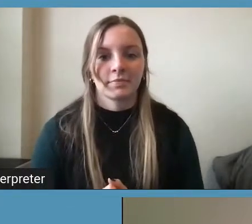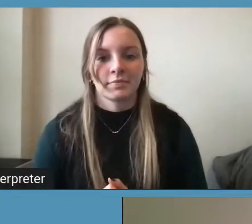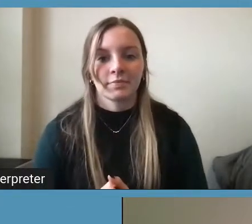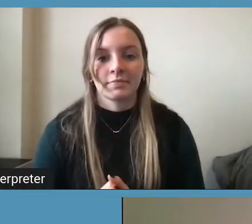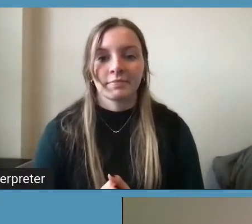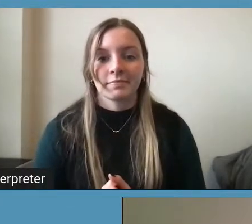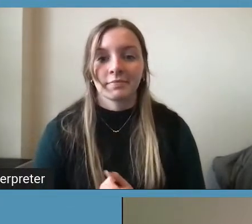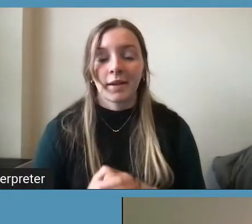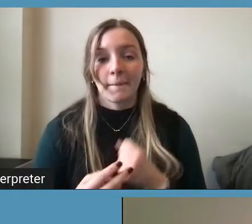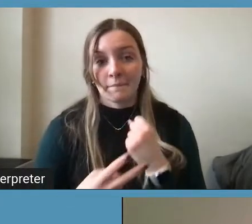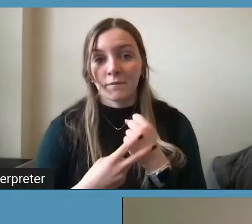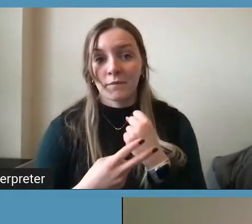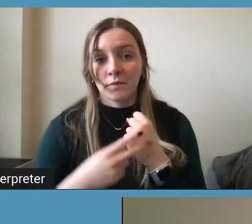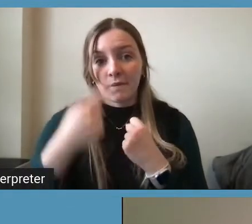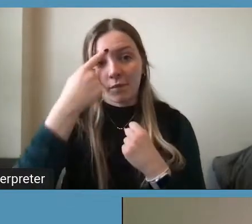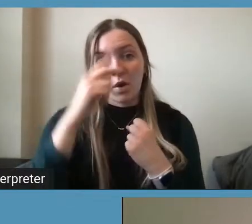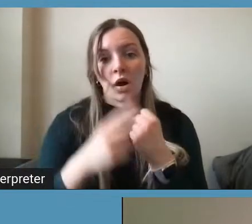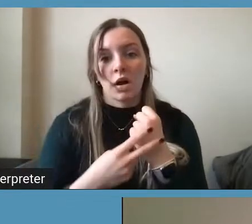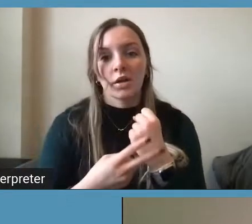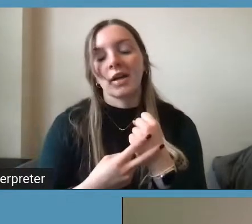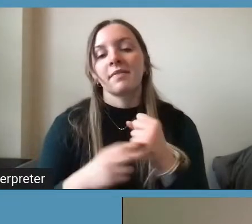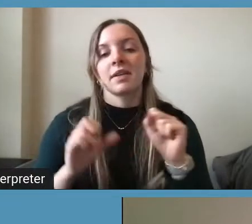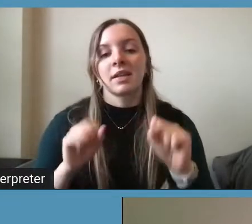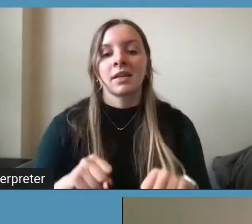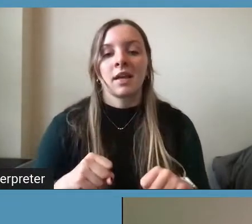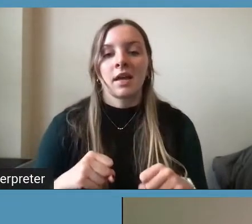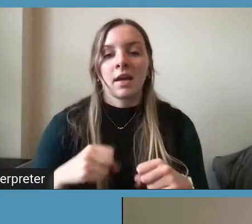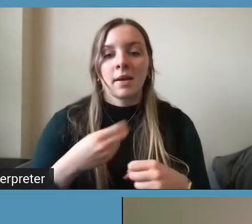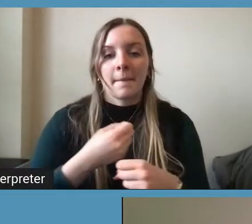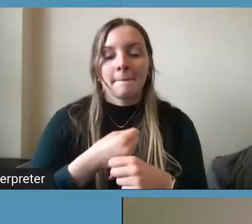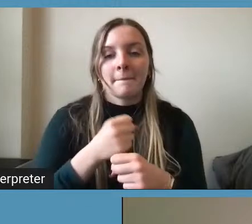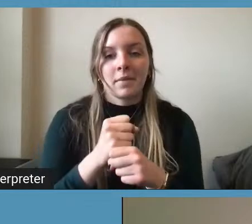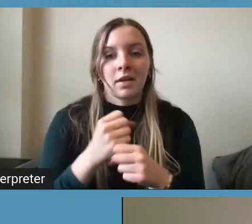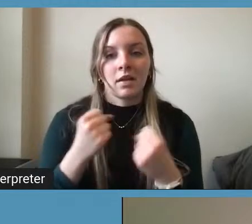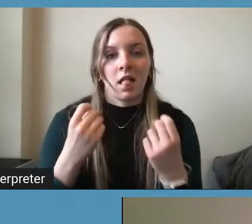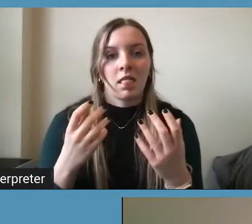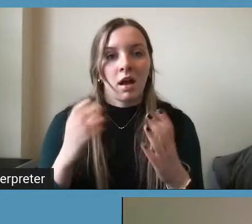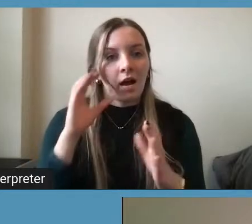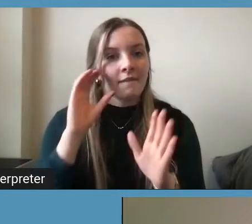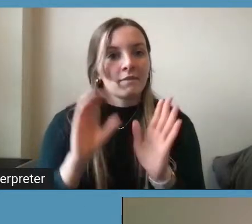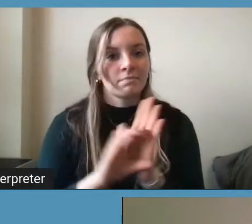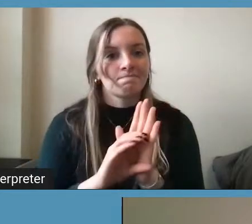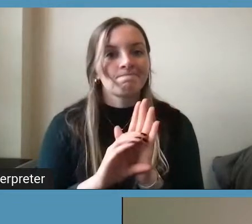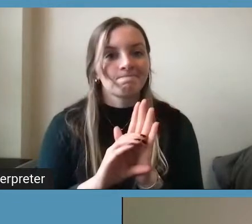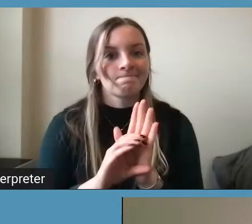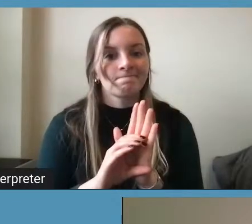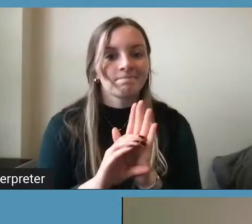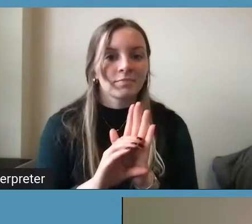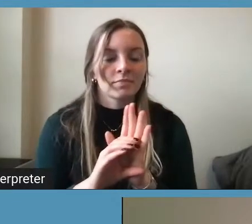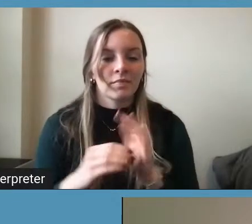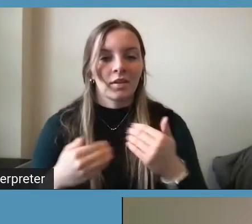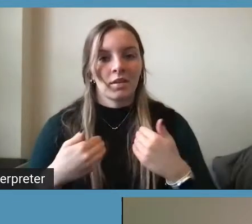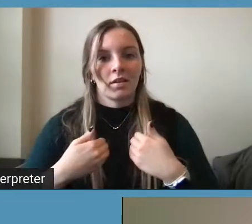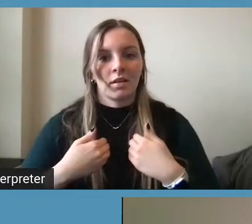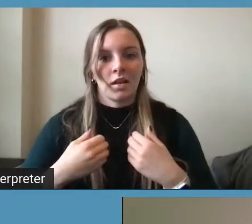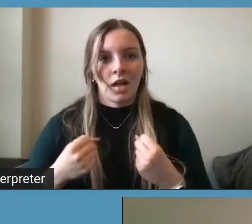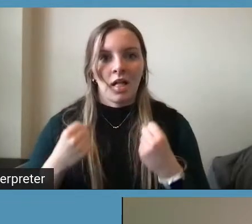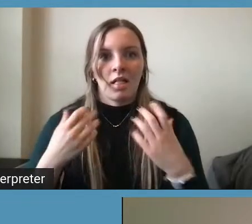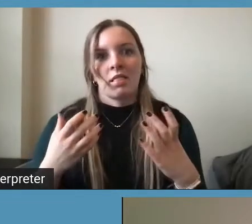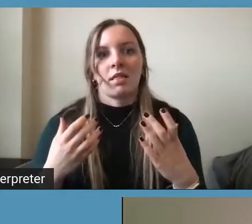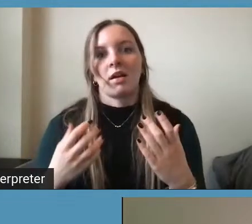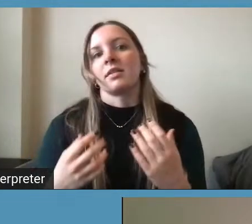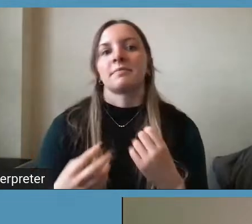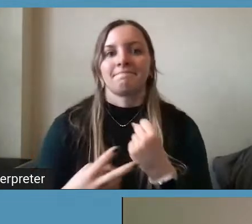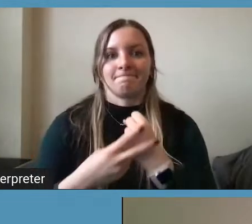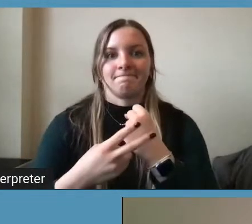you can produce a large set of images that have a fairly big footprint. But I mean, and we've worked